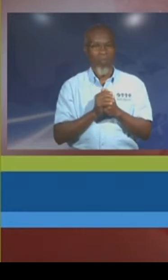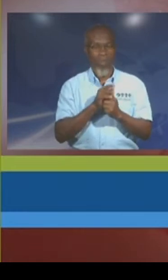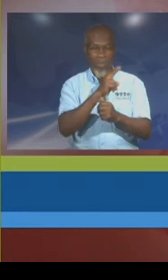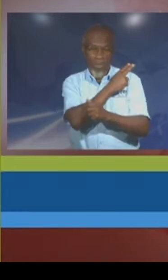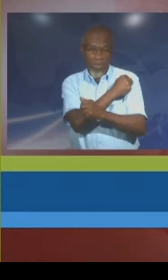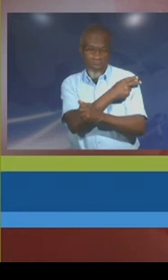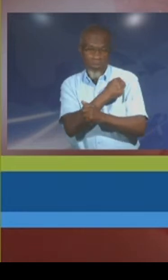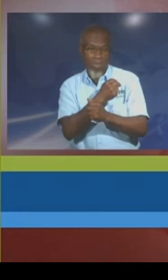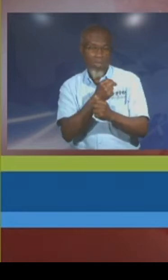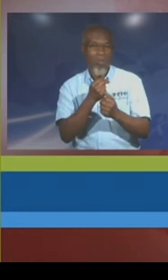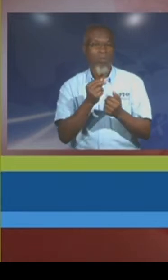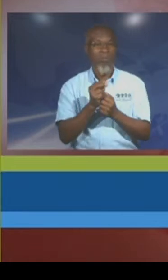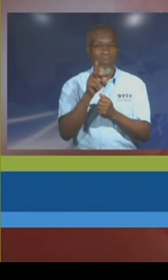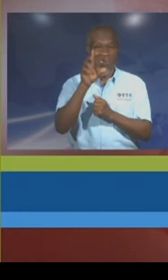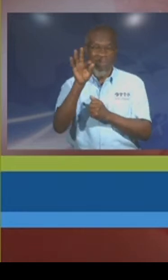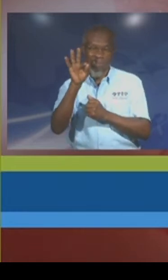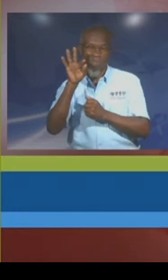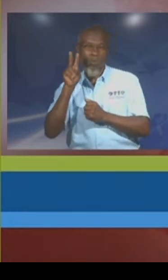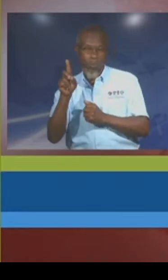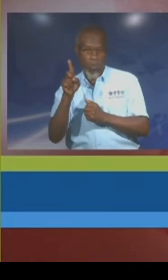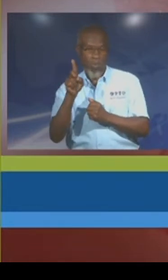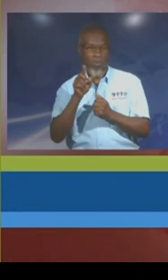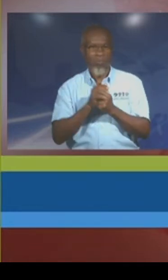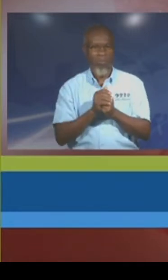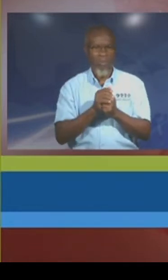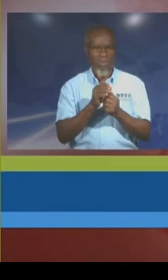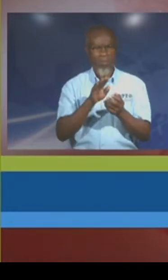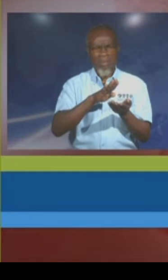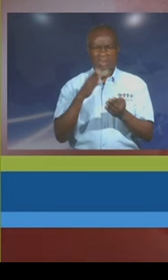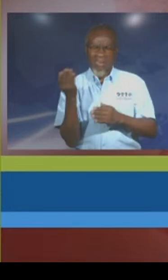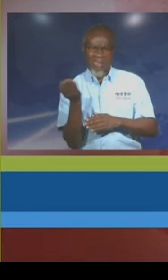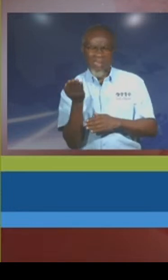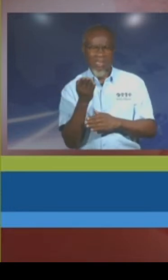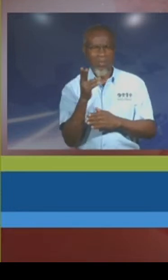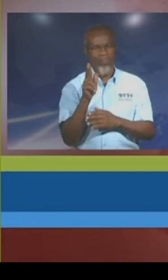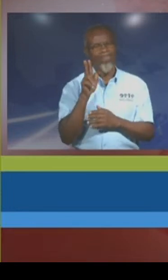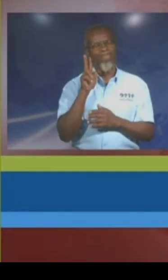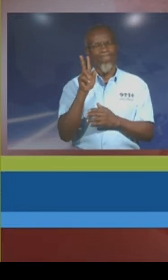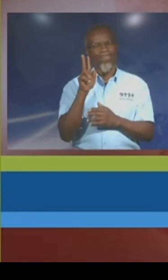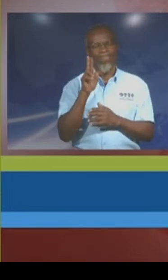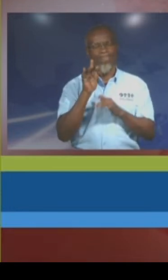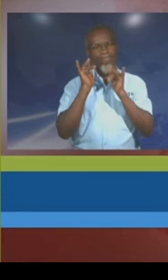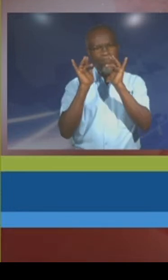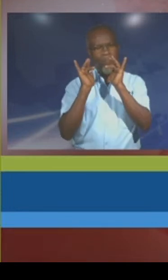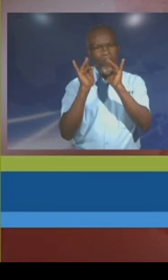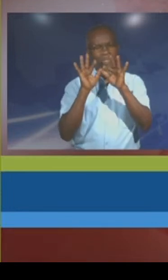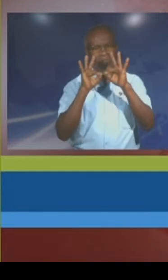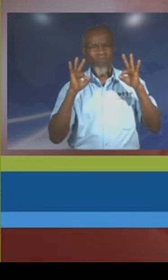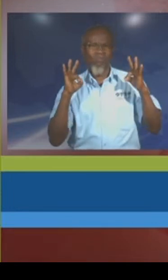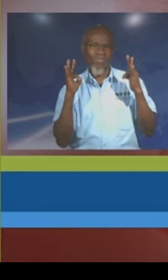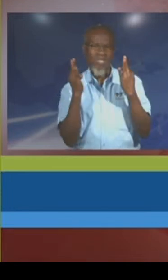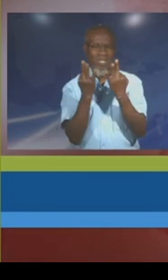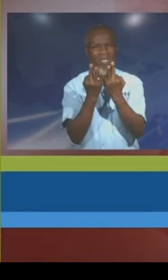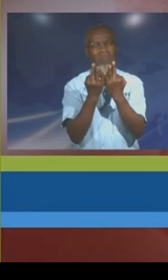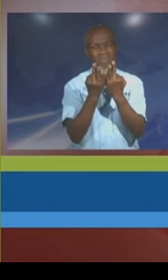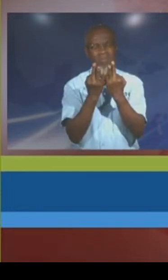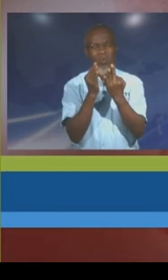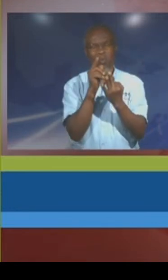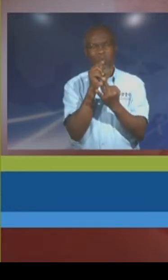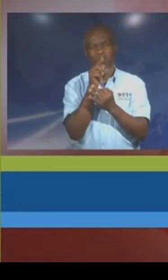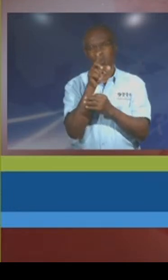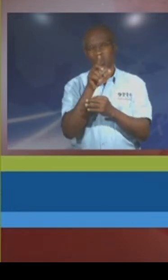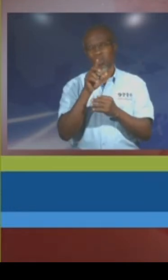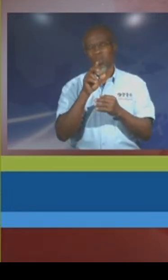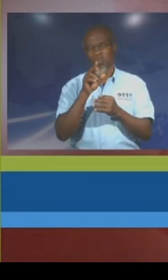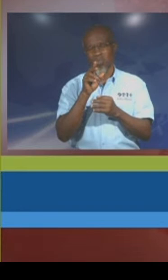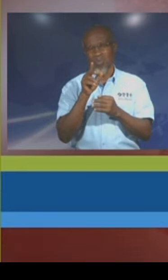hospitalized patients 91. Number of deaths reported during the period 3. And condolences to the families of those persons who would have